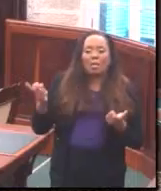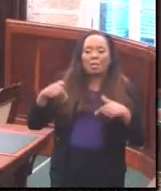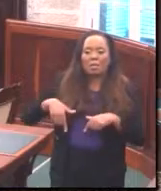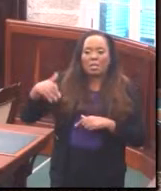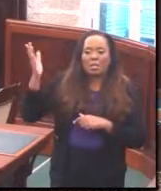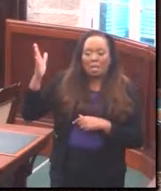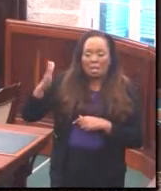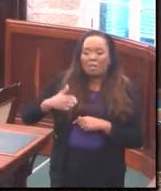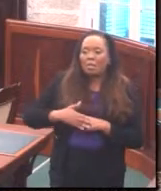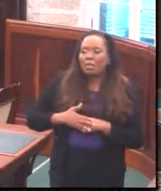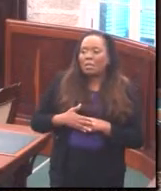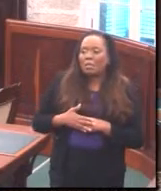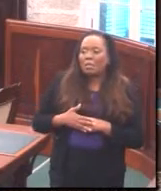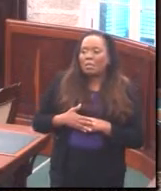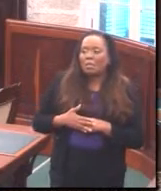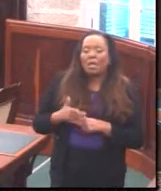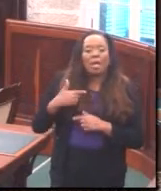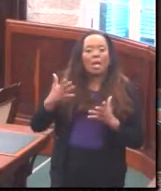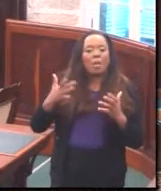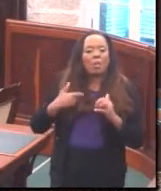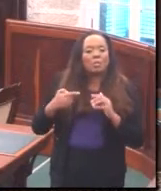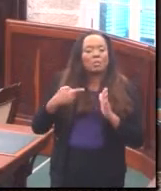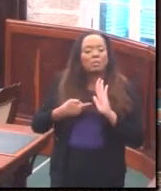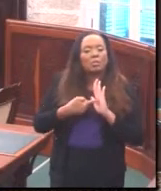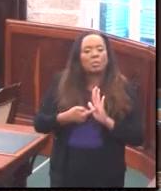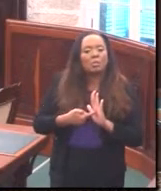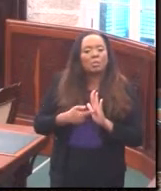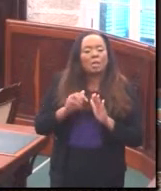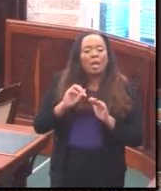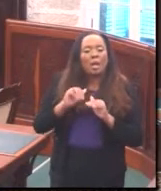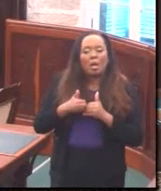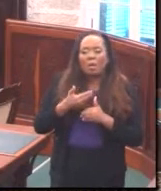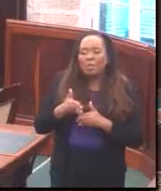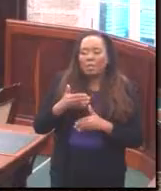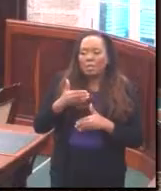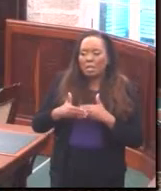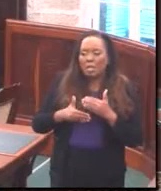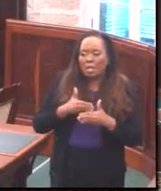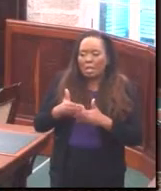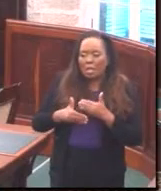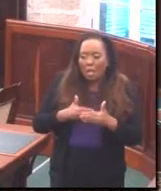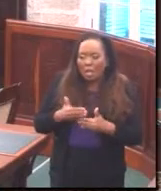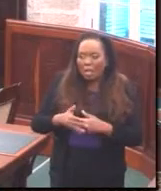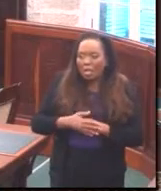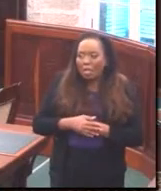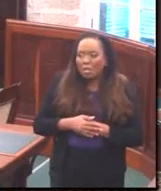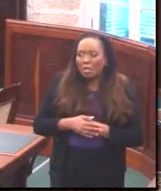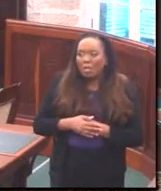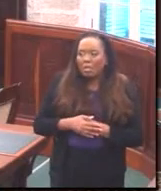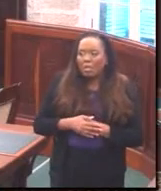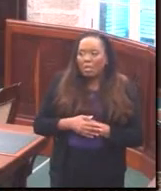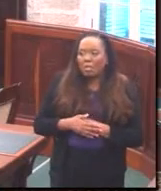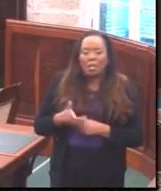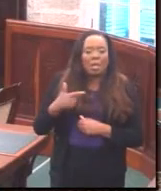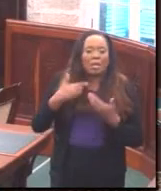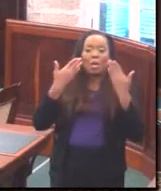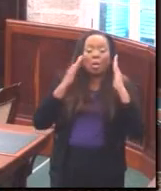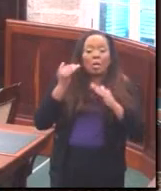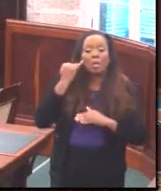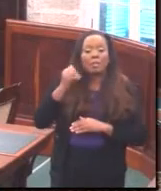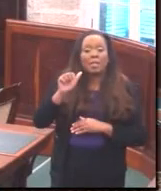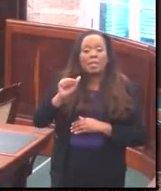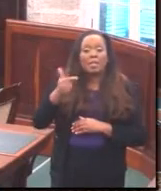General spoke. This is the sequence of events, sir. Even this he's going to object to. The honorable member is going to object to. No, he will not.